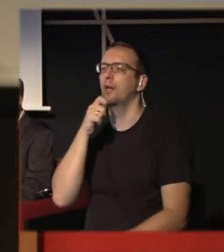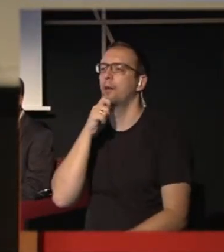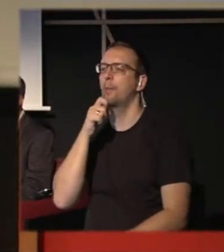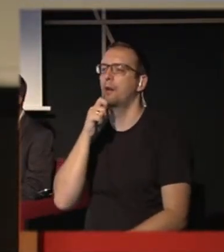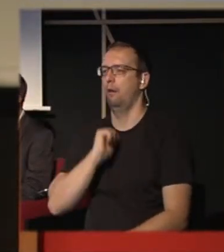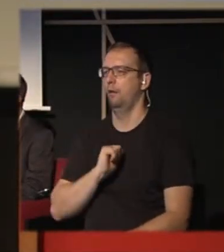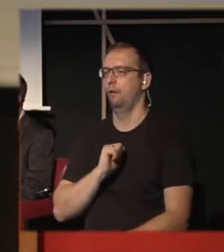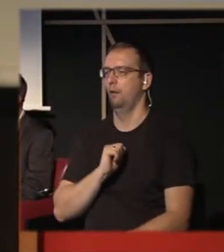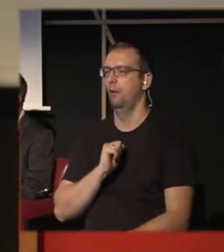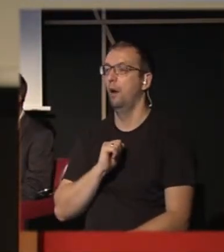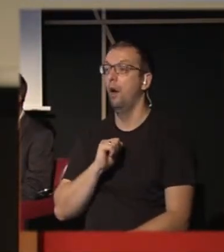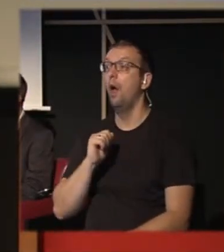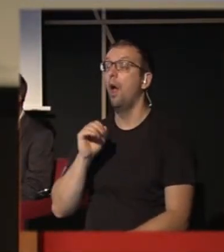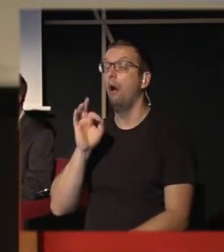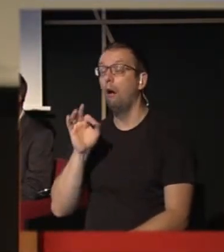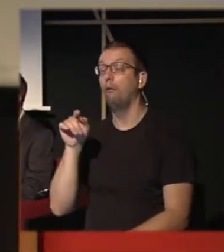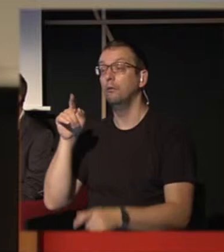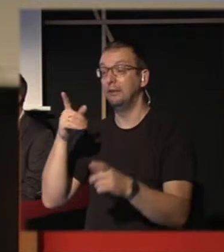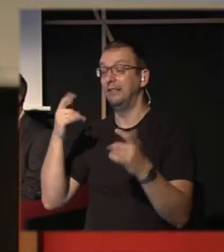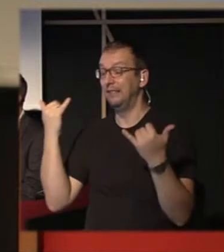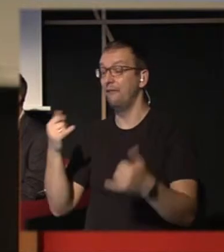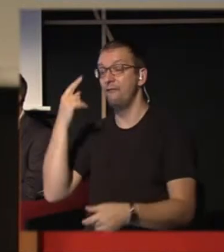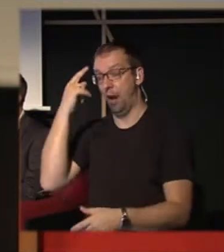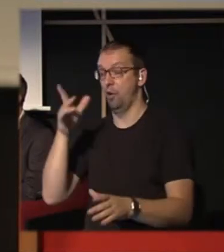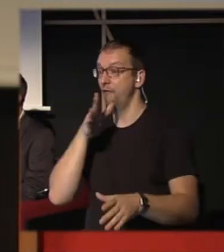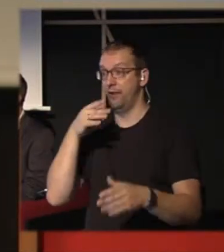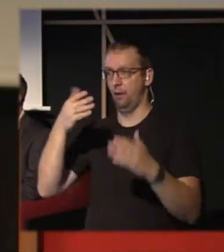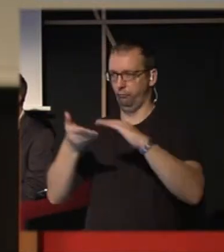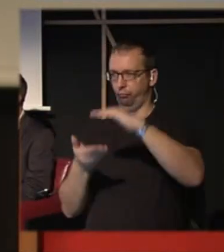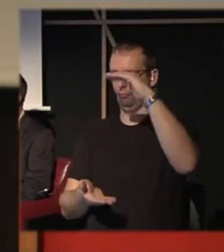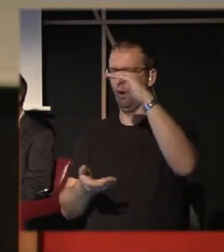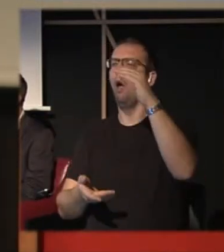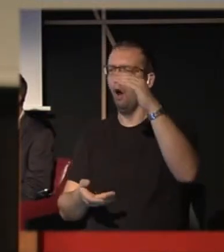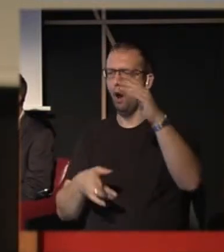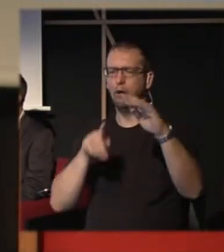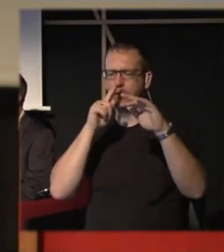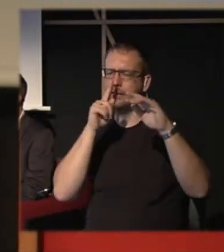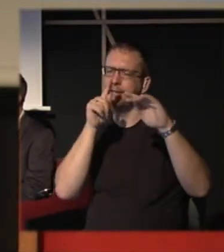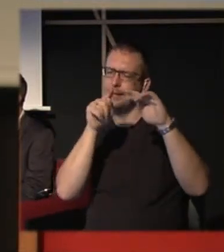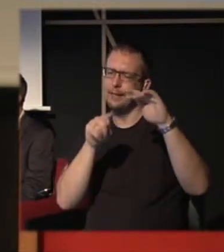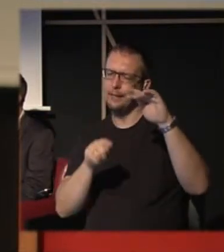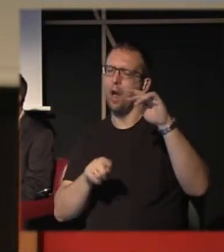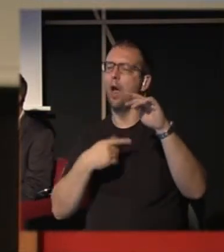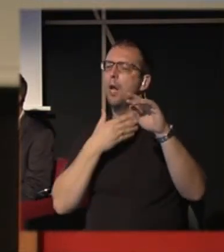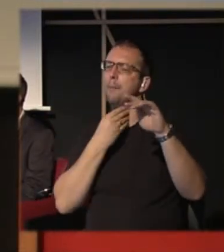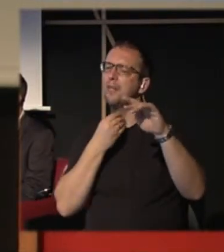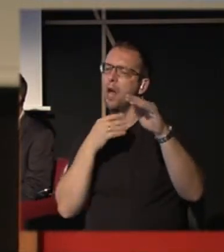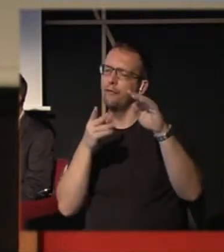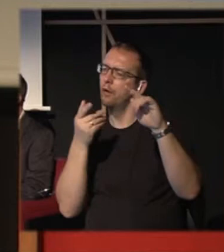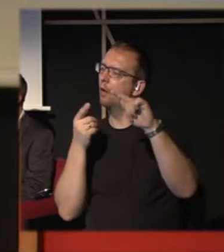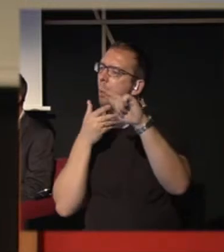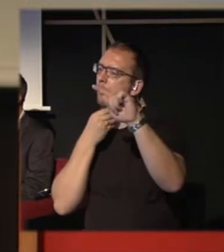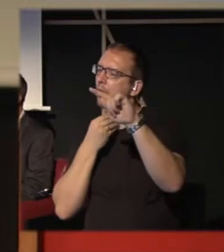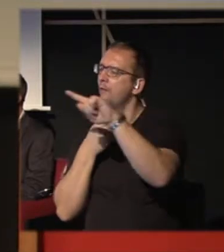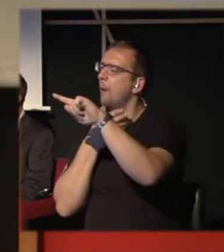with ADC, I think through the survey we found that there's only 4 or 5 countries that have fully implemented it at